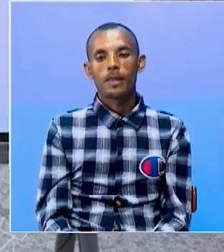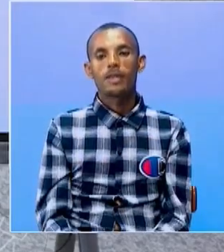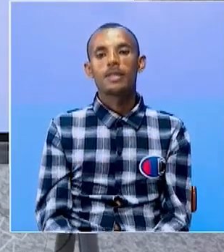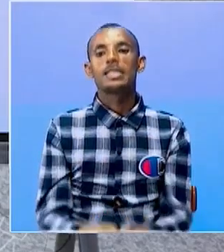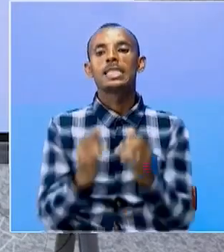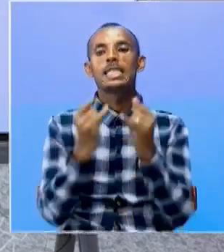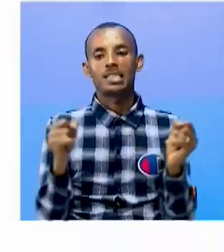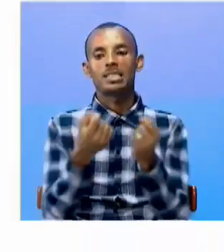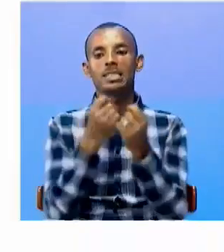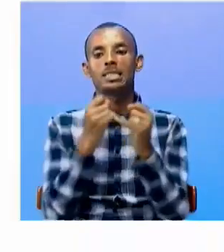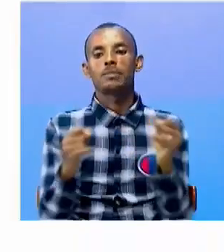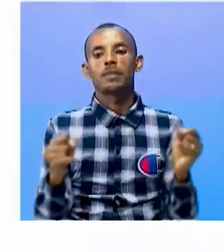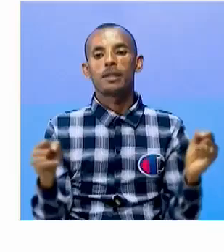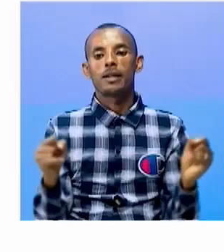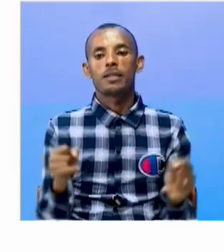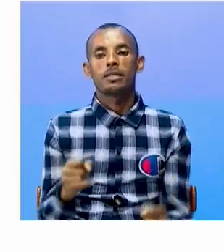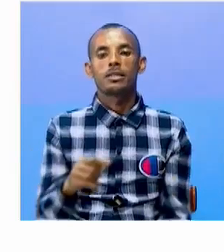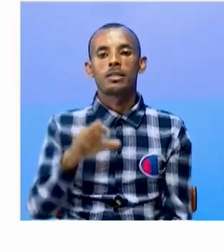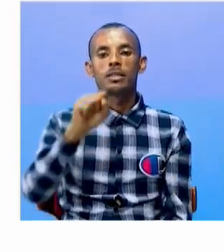Simplification of